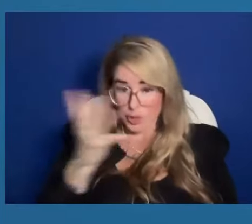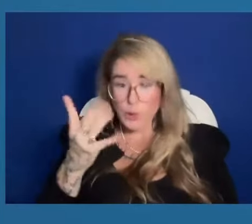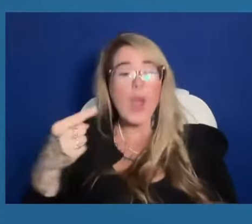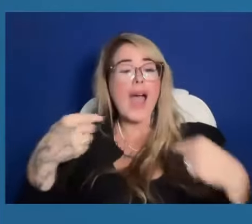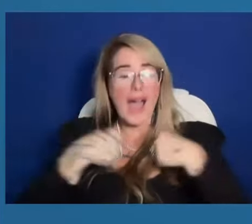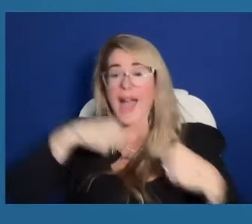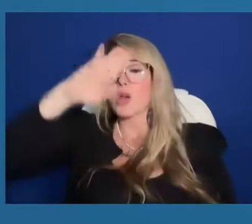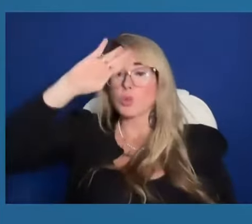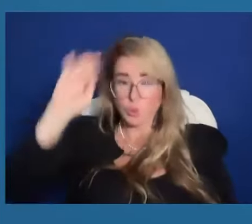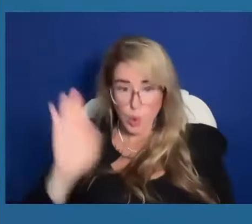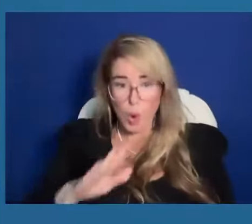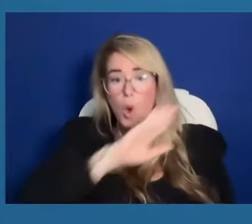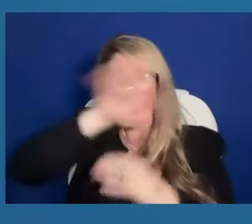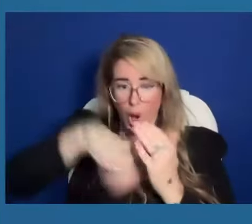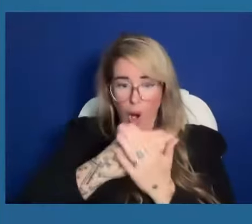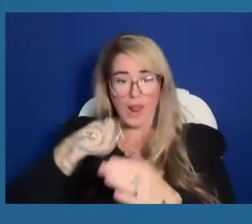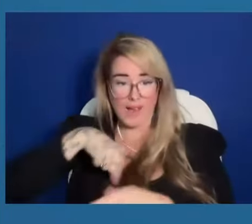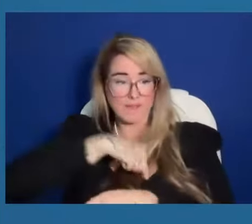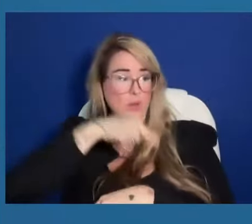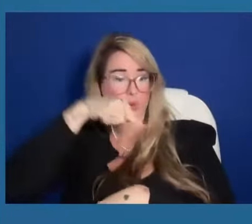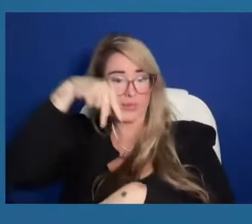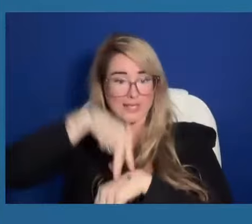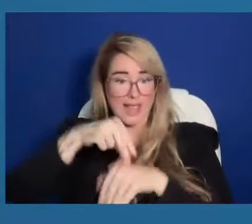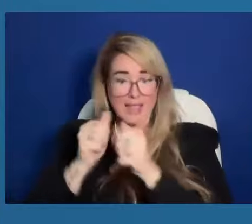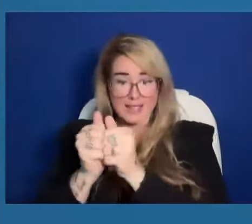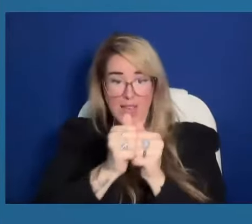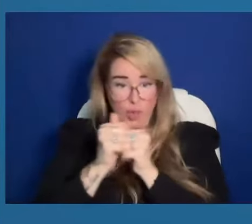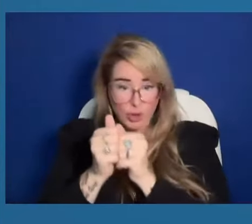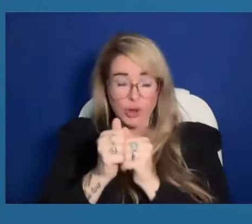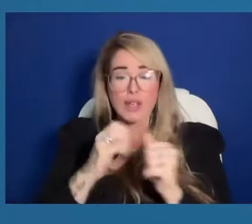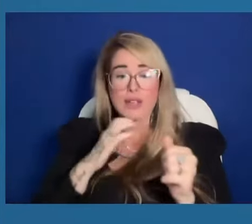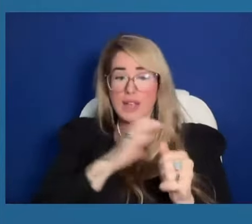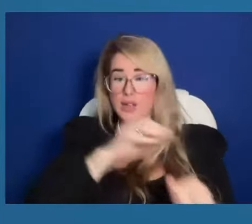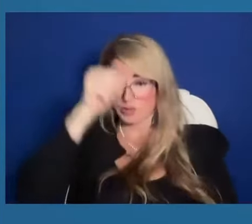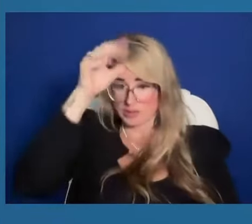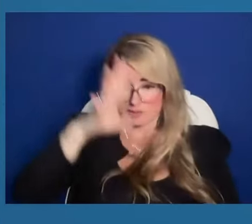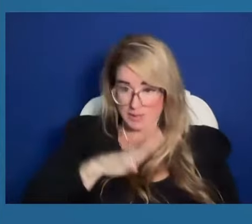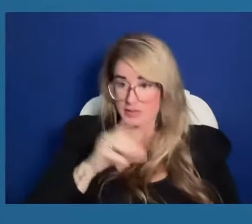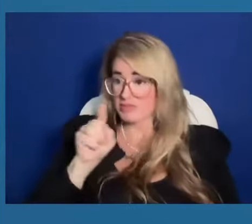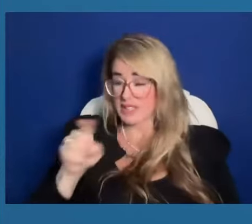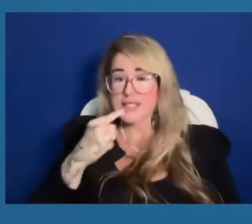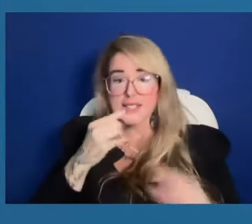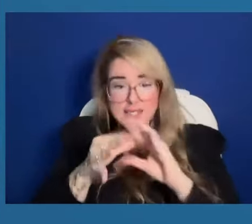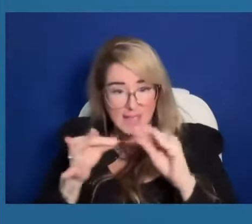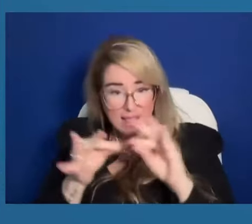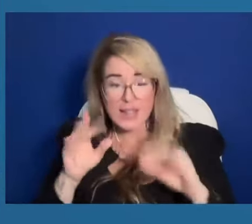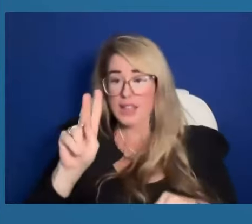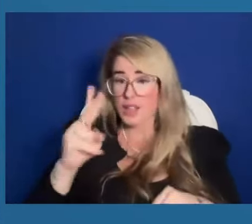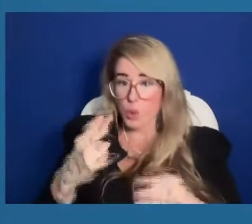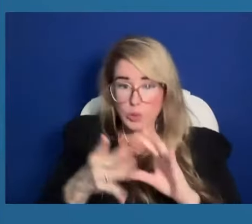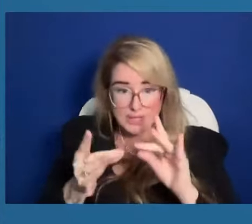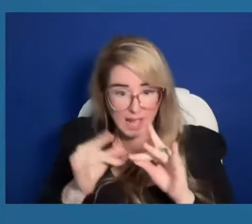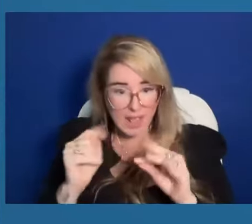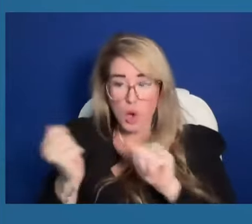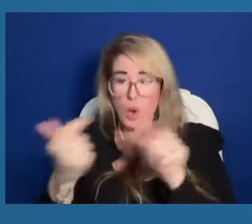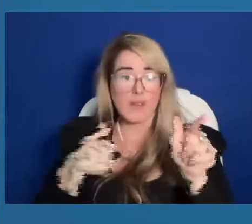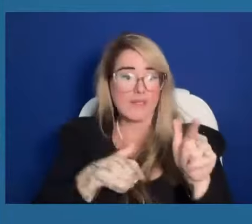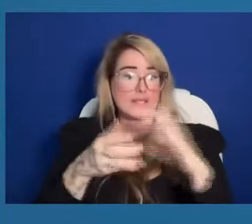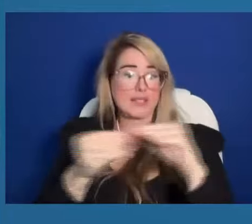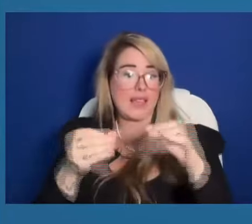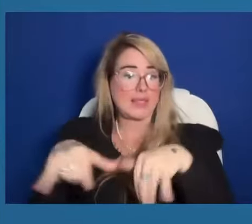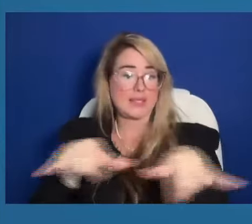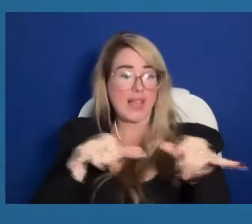know that all of us standing together, Congressman Espaillat said it, Governor Hochul said it earlier, all of us are saying the same thing.